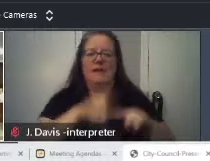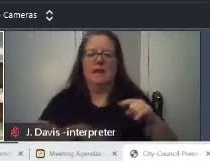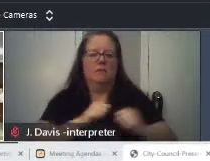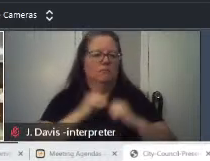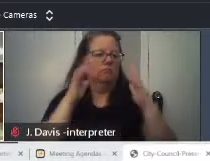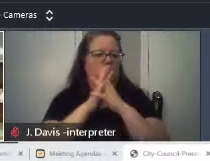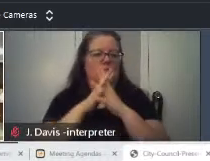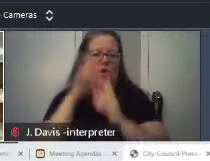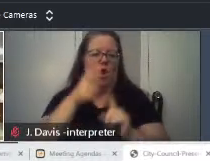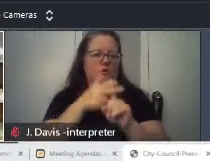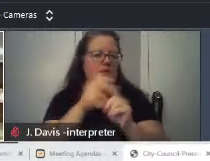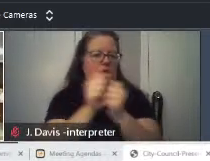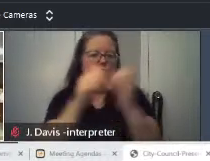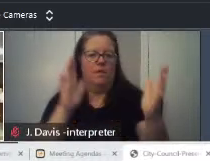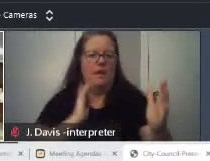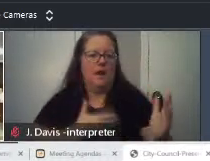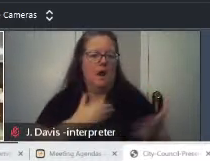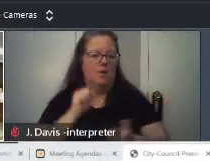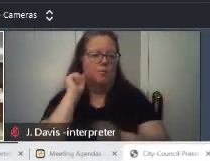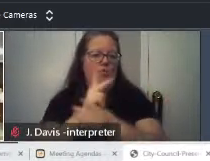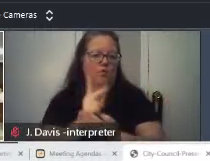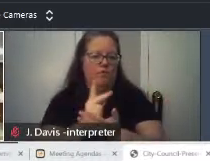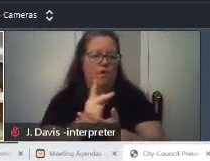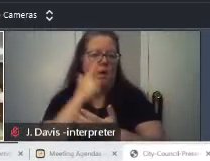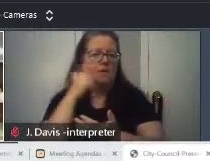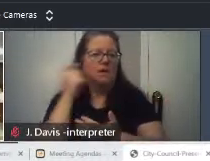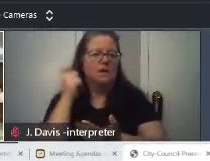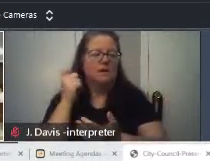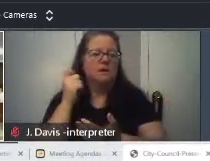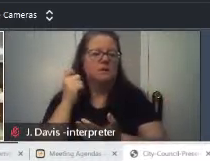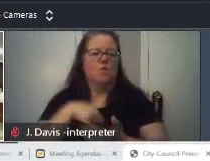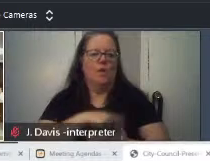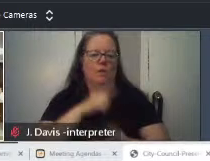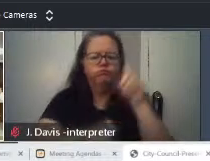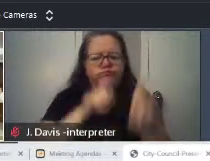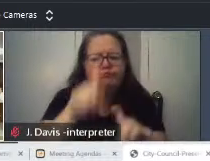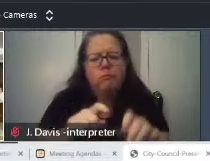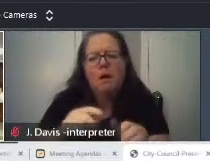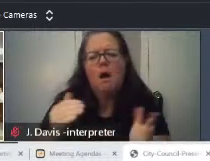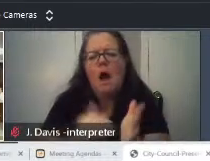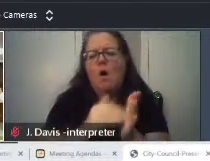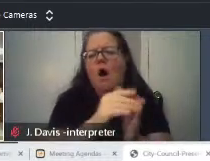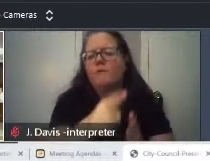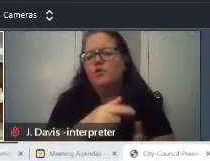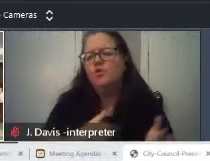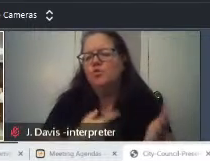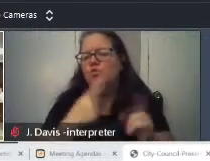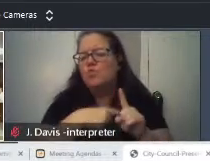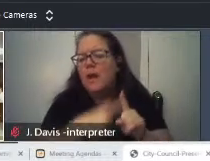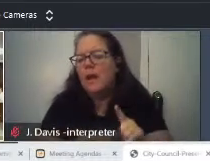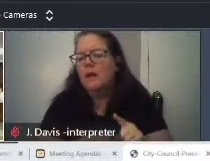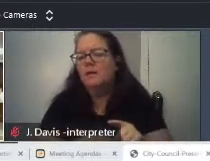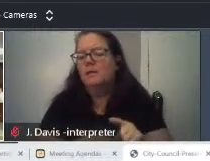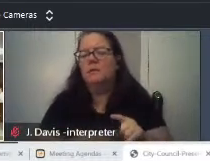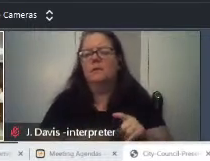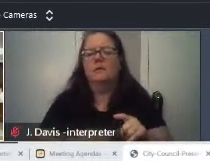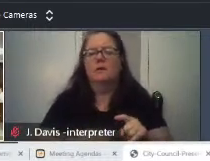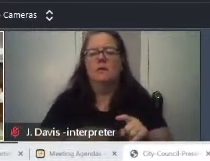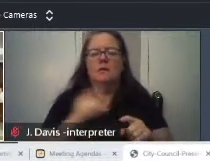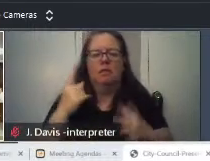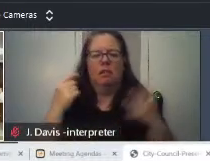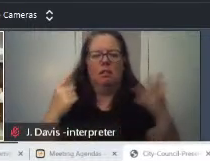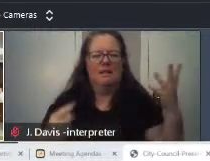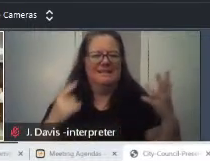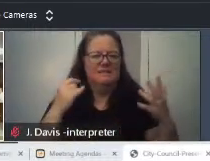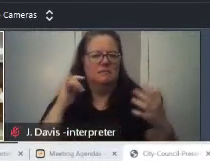hotel without our approval, because they're going to get the usual questions of how often do you rent rooms every 24 hours, is it a hot pillow and all that kind of